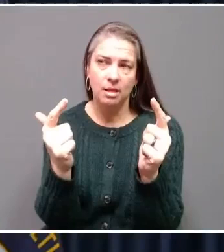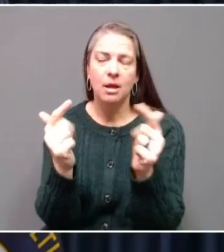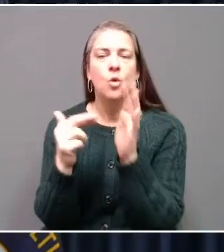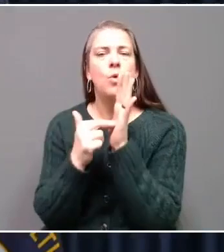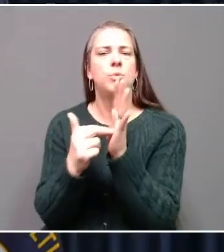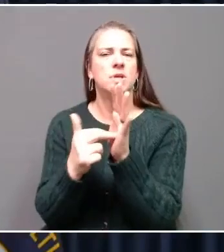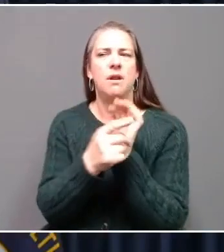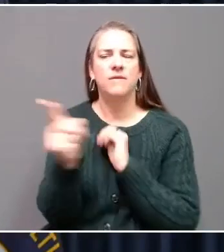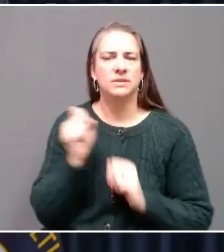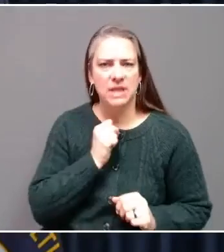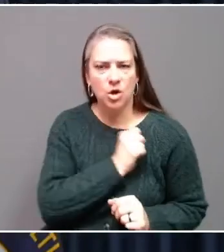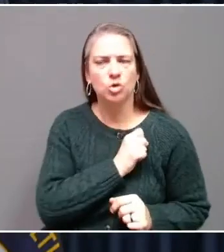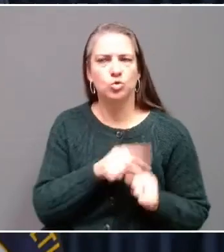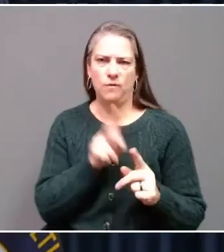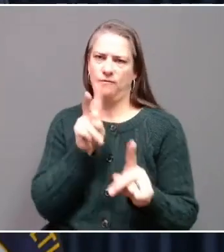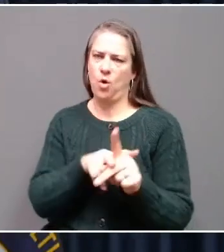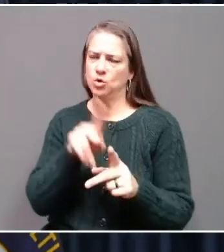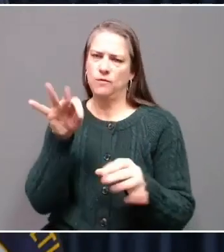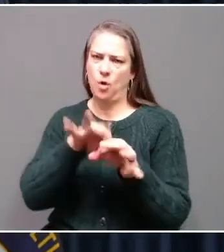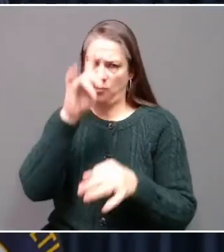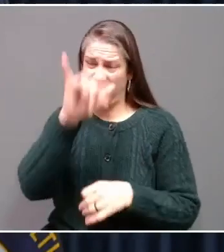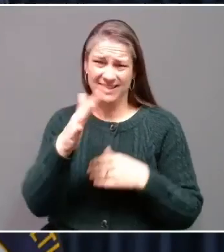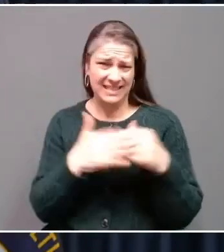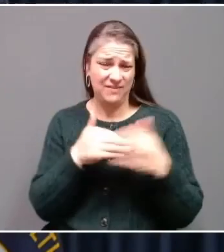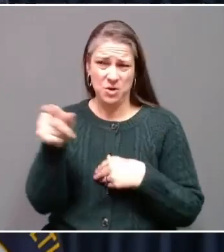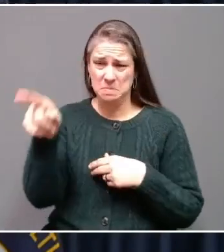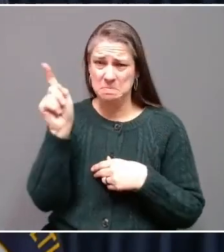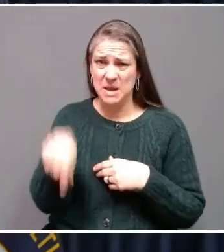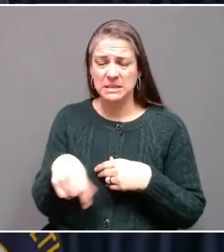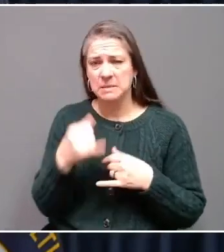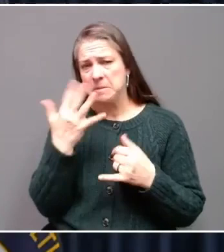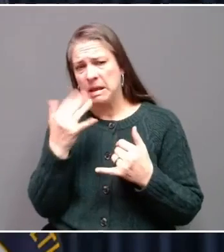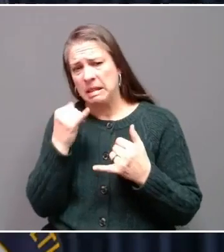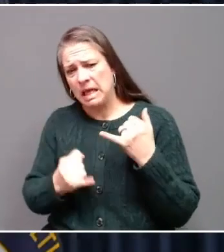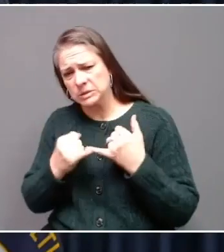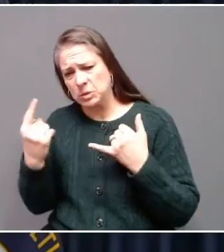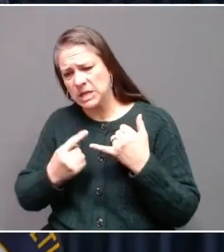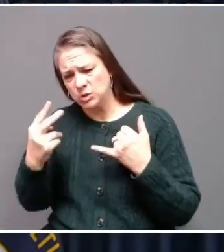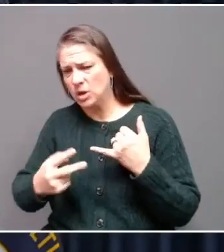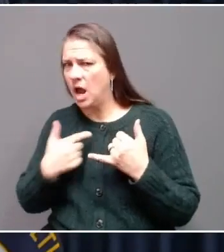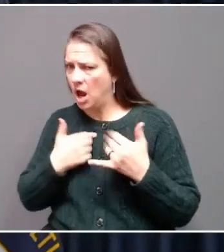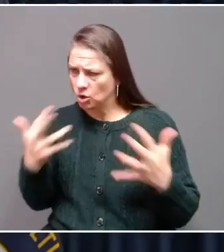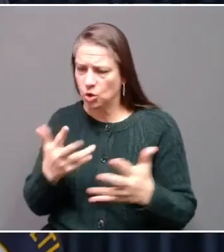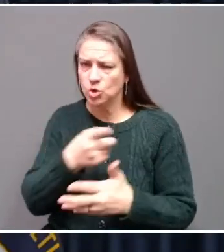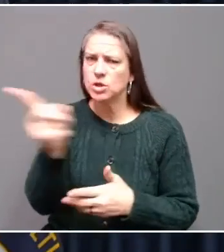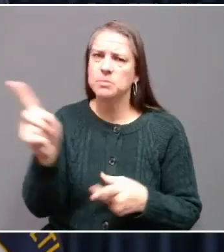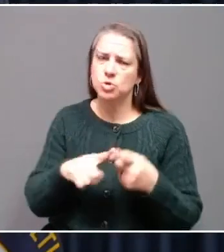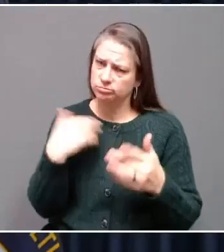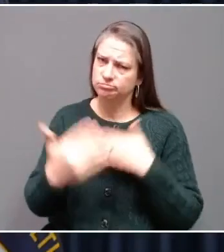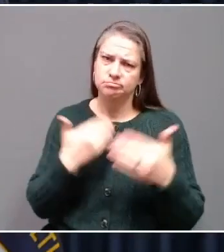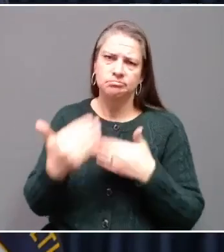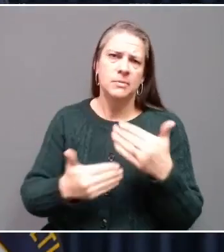senators to vote for. And even if they have to pick it up on the last couple days, I'd encourage them to move forward with it.